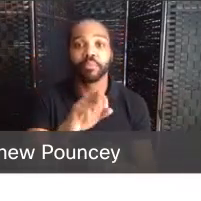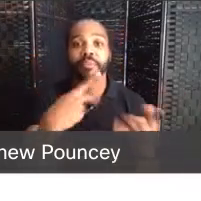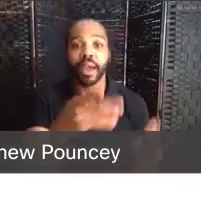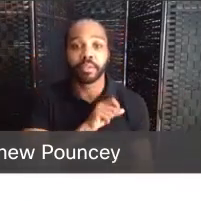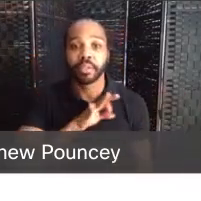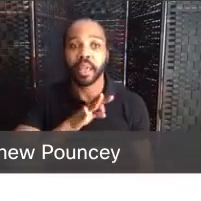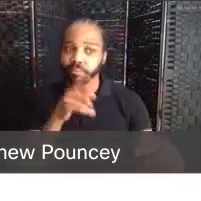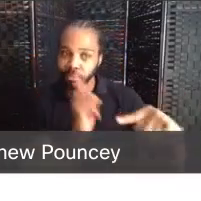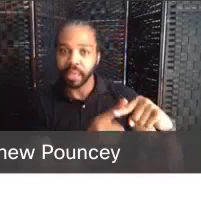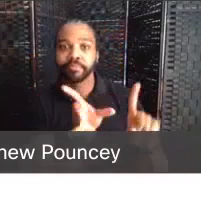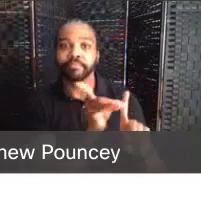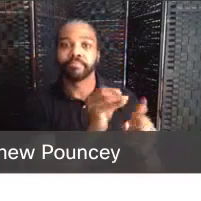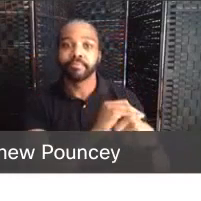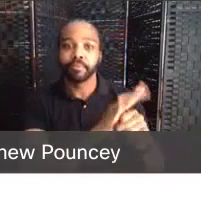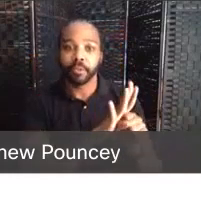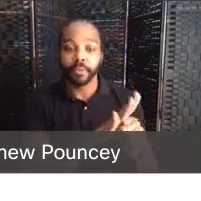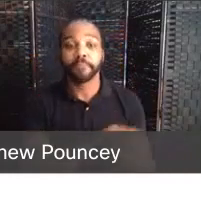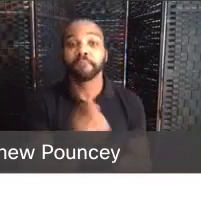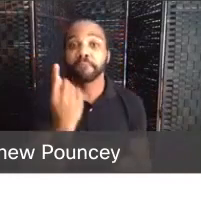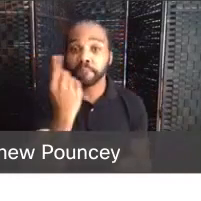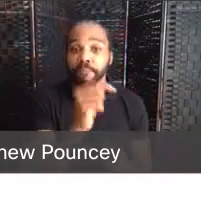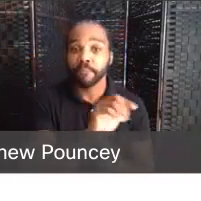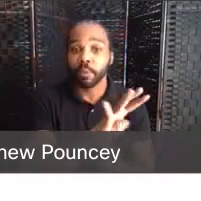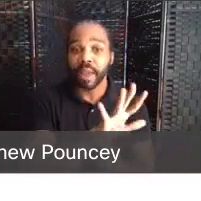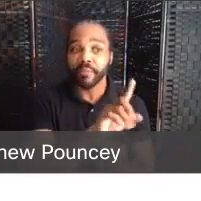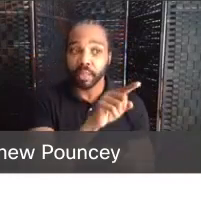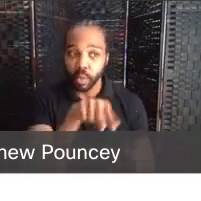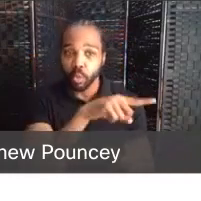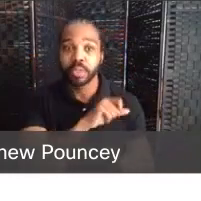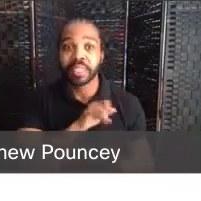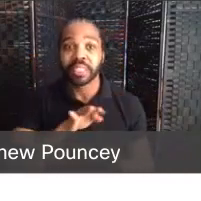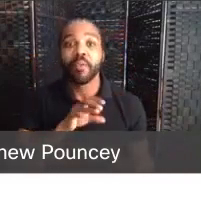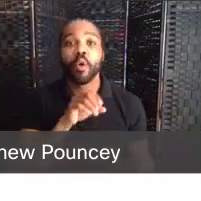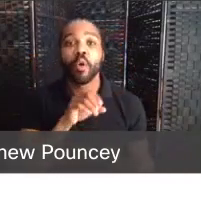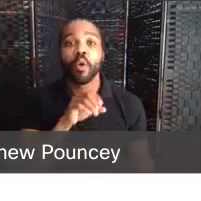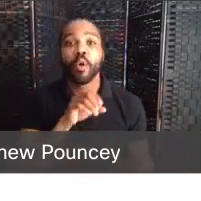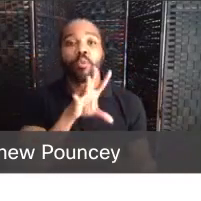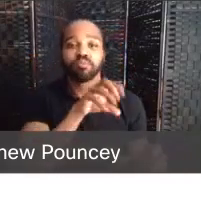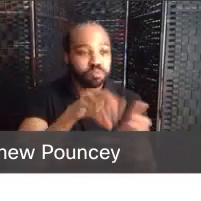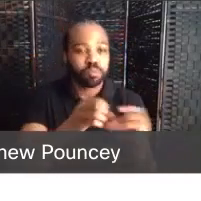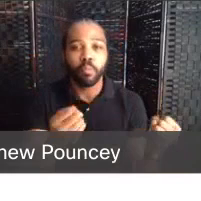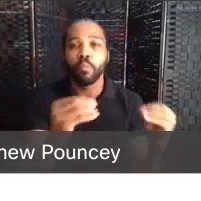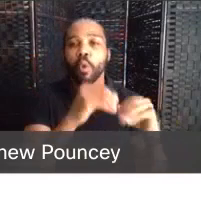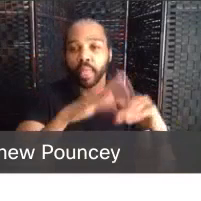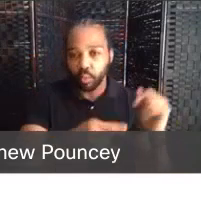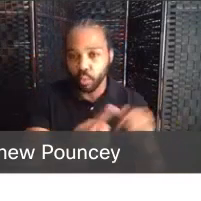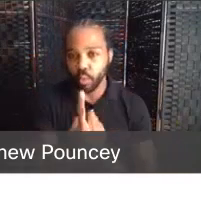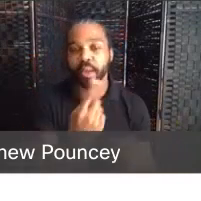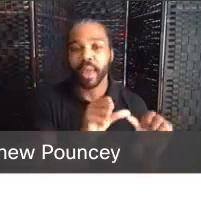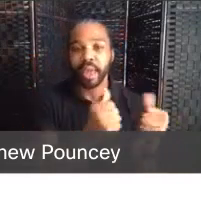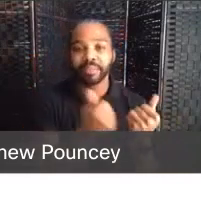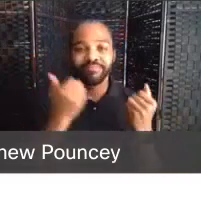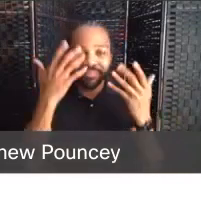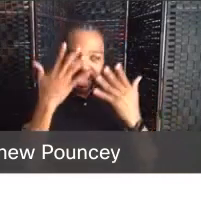COVID. 45 of these staff worked for more than one provider agency, and sadly, 10 of